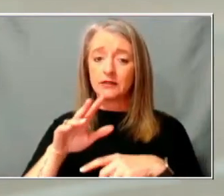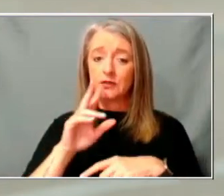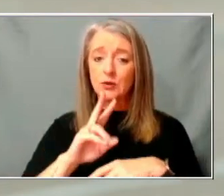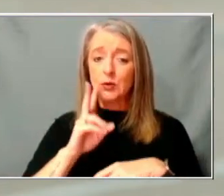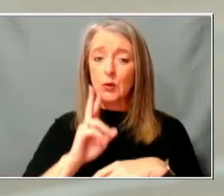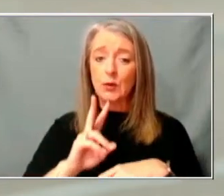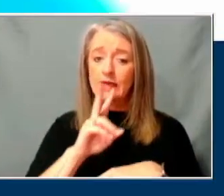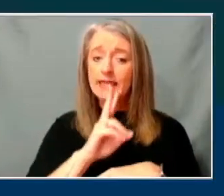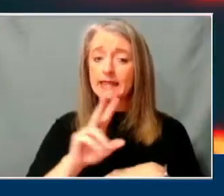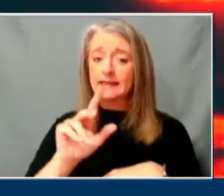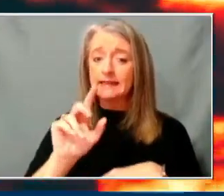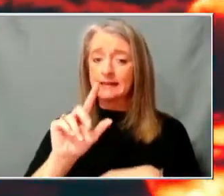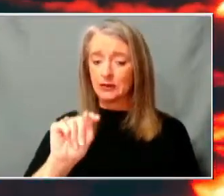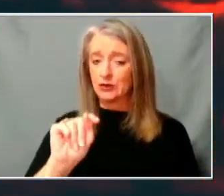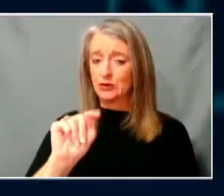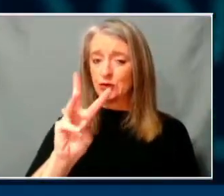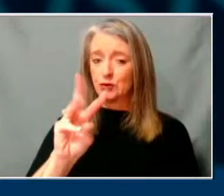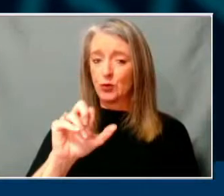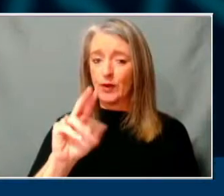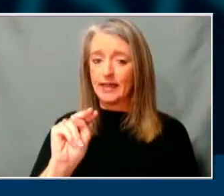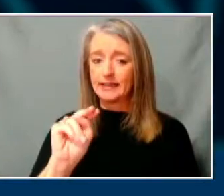Hawkinson explains.